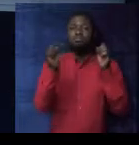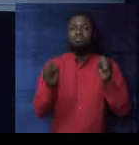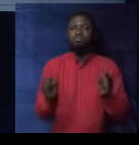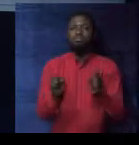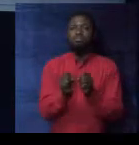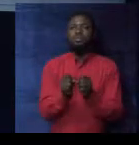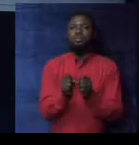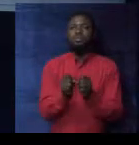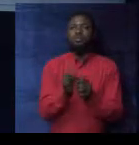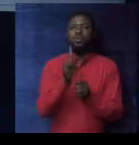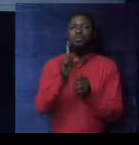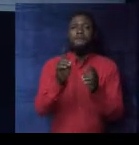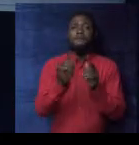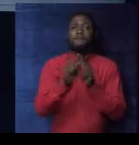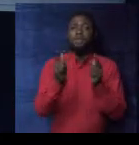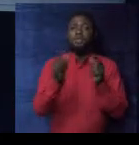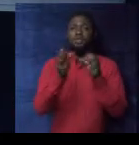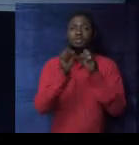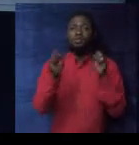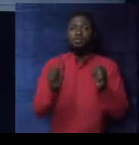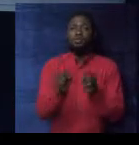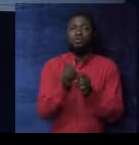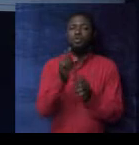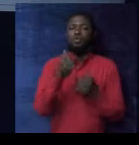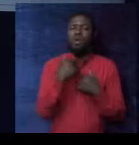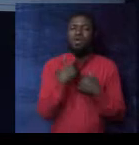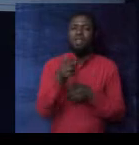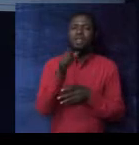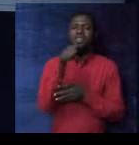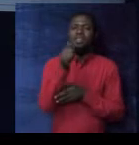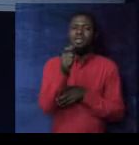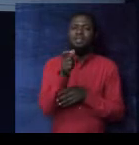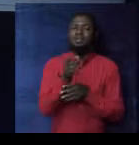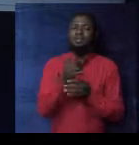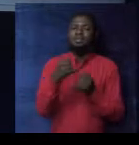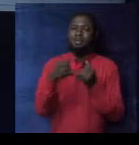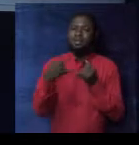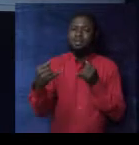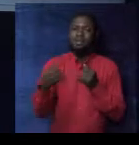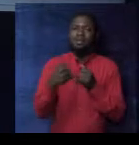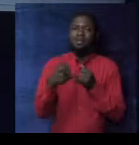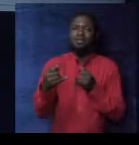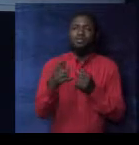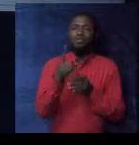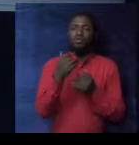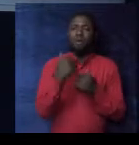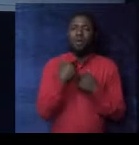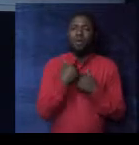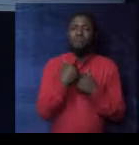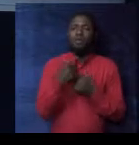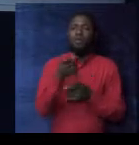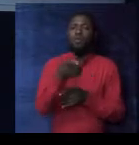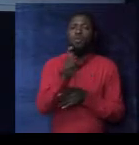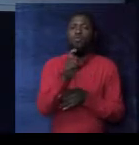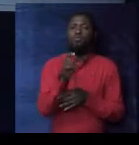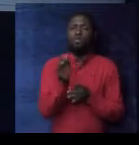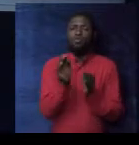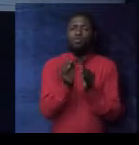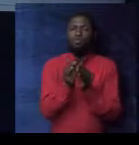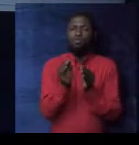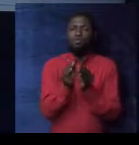square like this. And inside this 1 big square, so you have 10 strips, and you